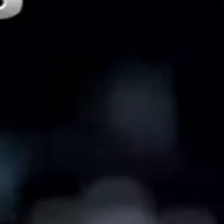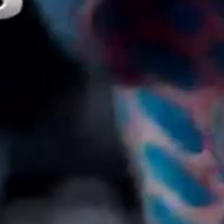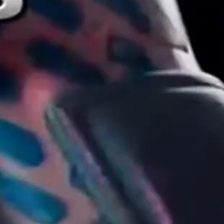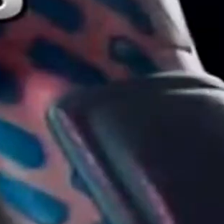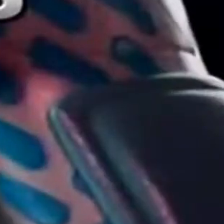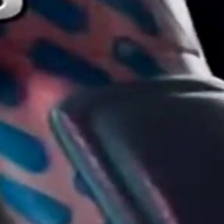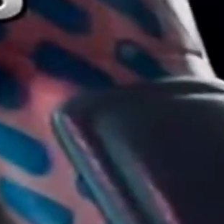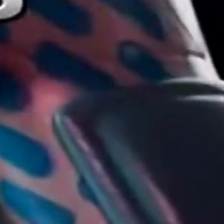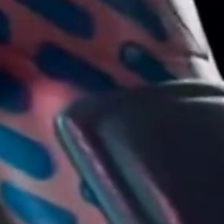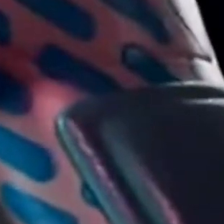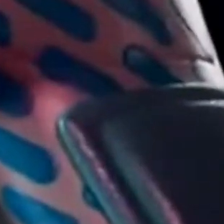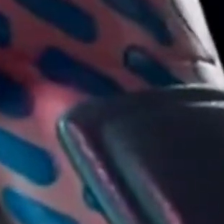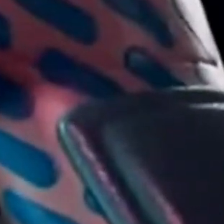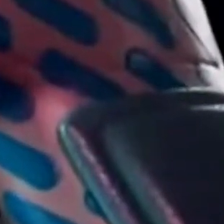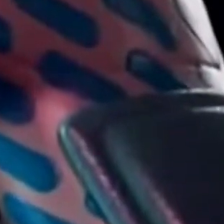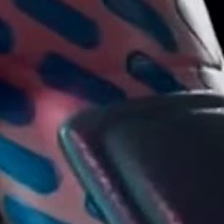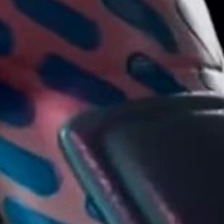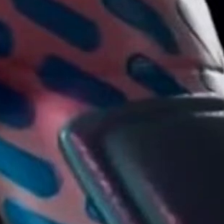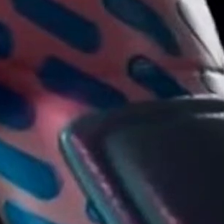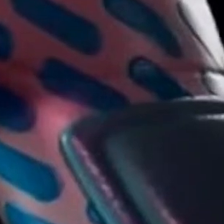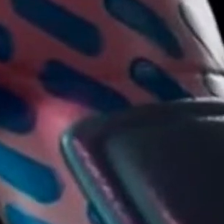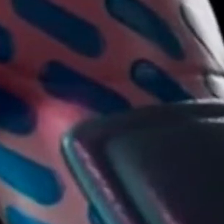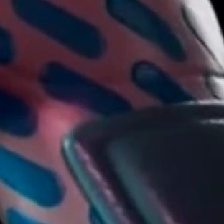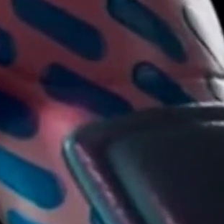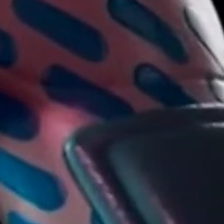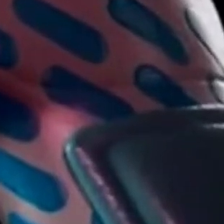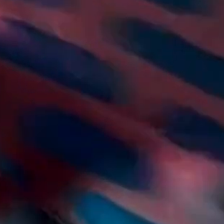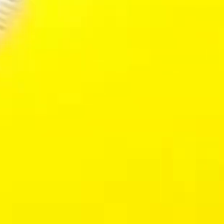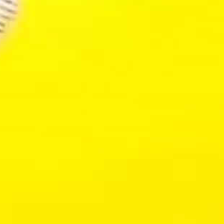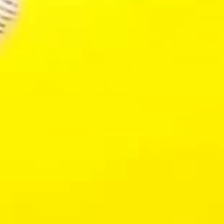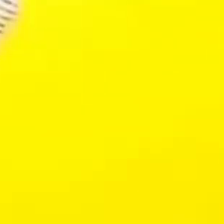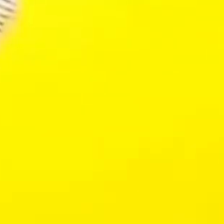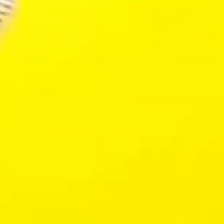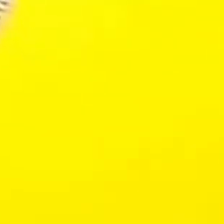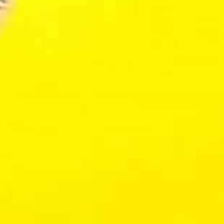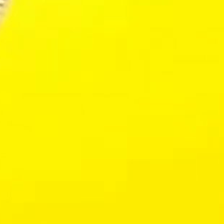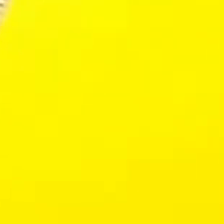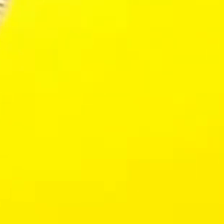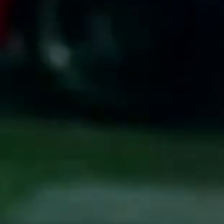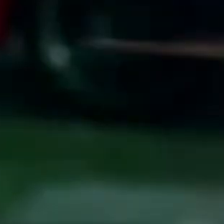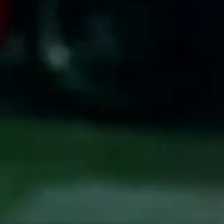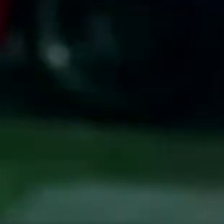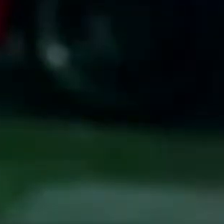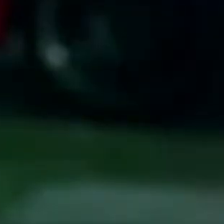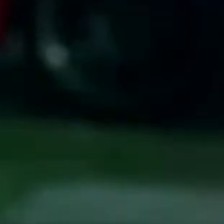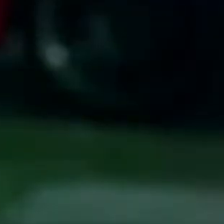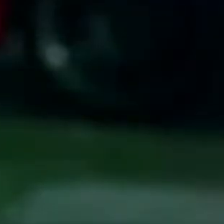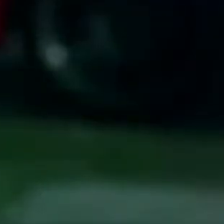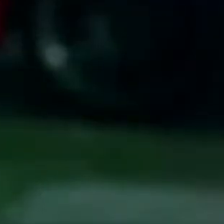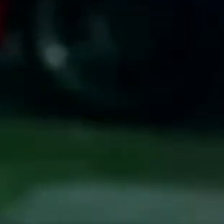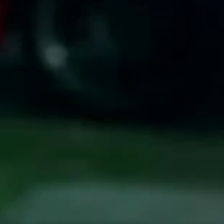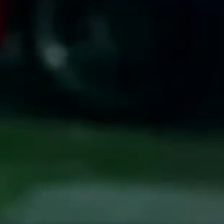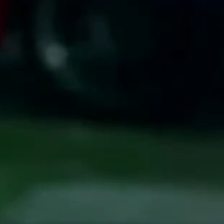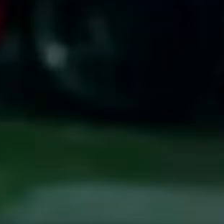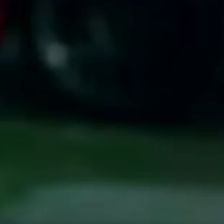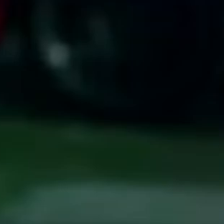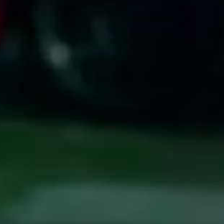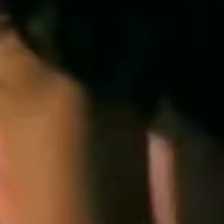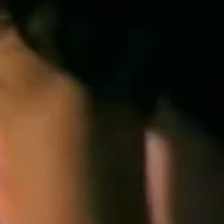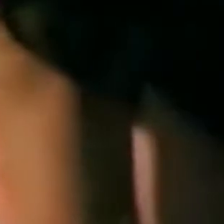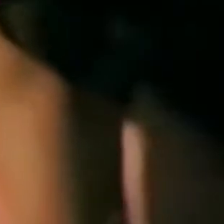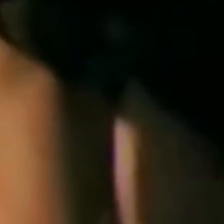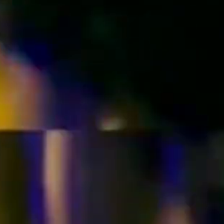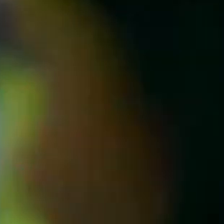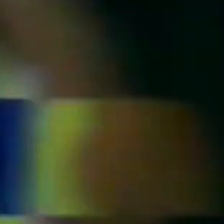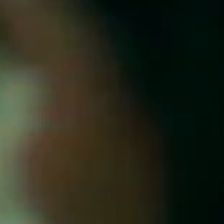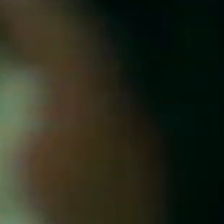live on World Football. That's not all. Feel the heat of the month with the whole new set of best Filipino telenovelas on Novela